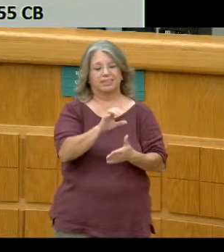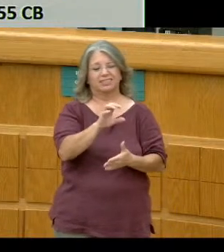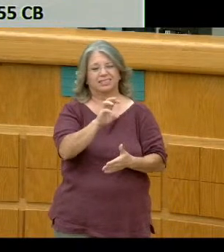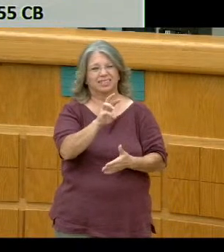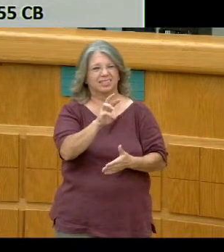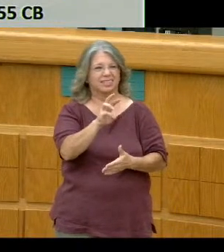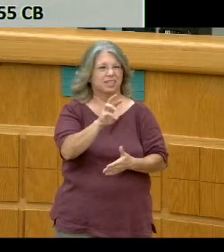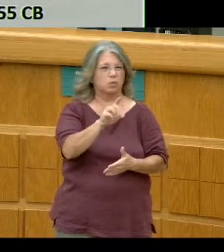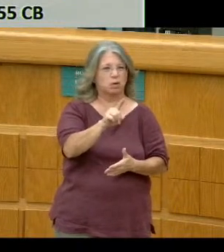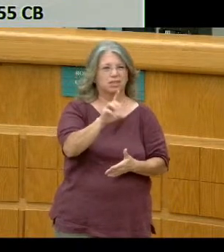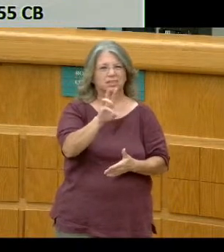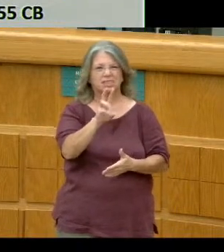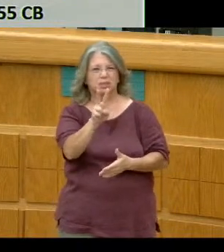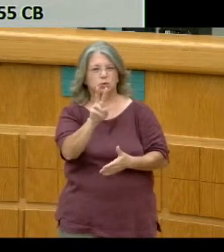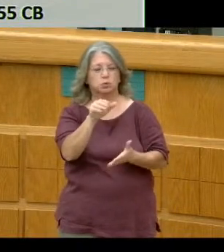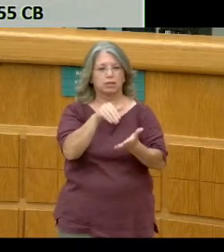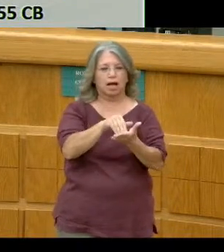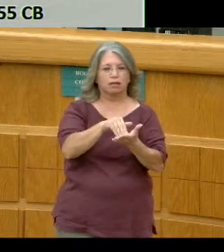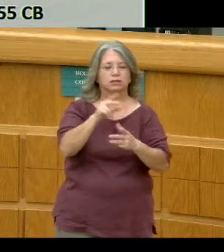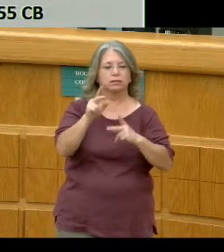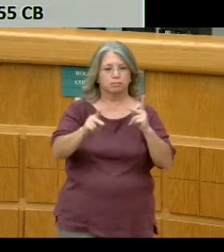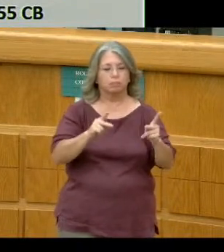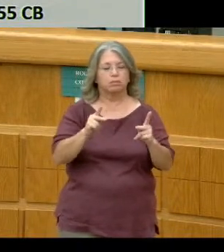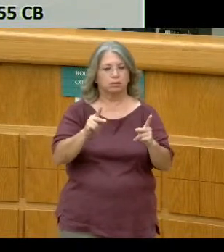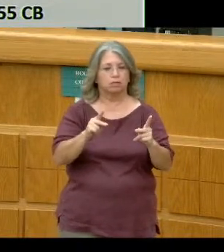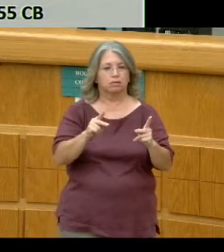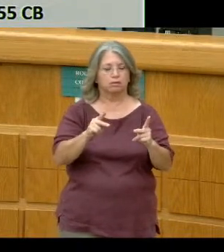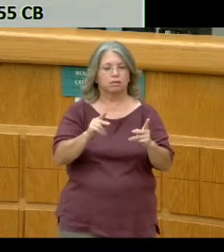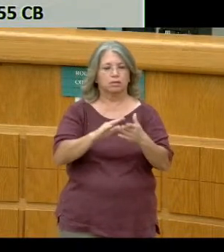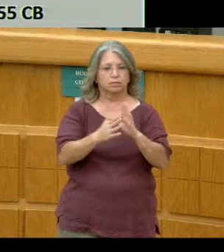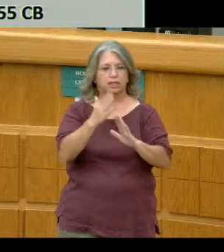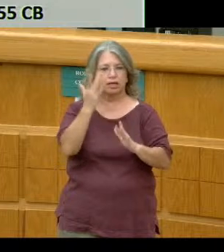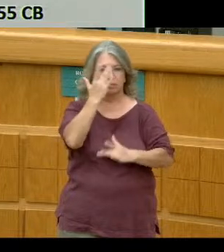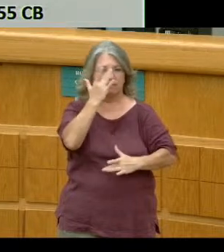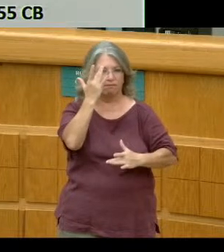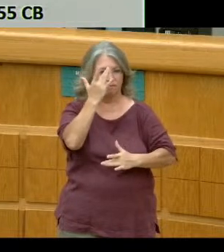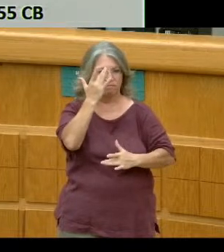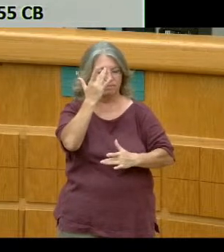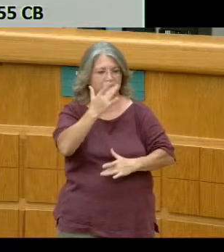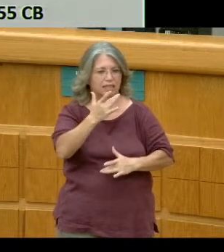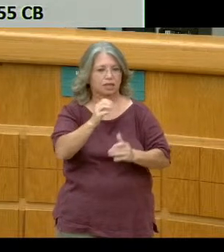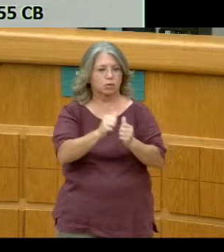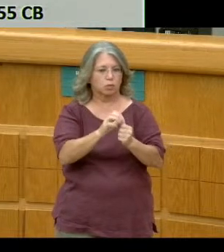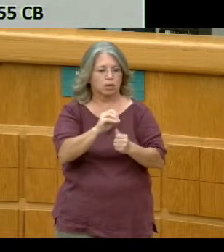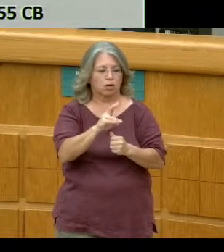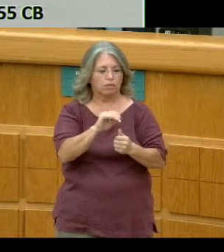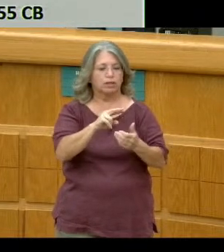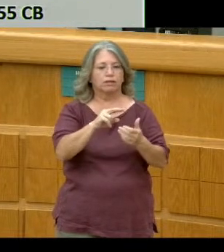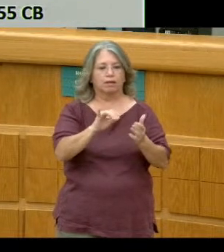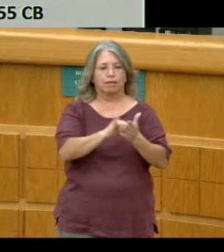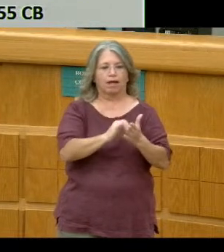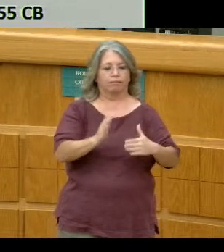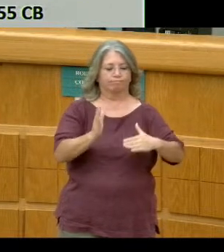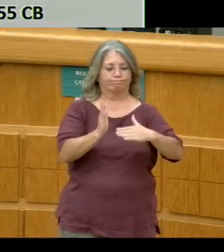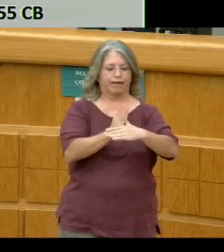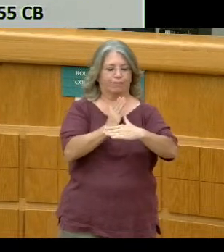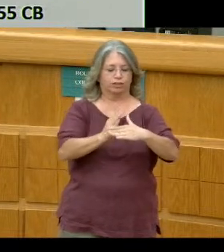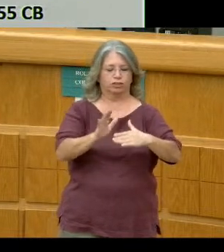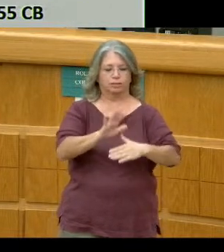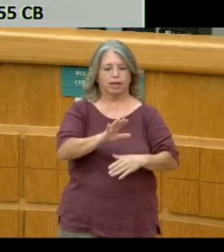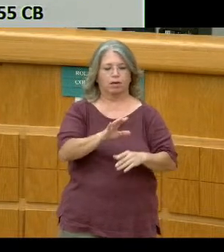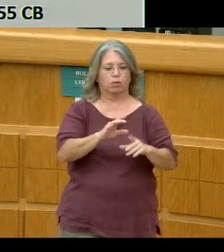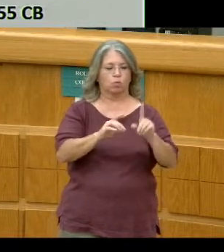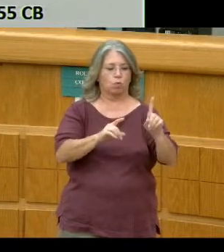There's 600,000 people in the coastal bend. It evens out to about 1 in 10 people actively infected right now. And